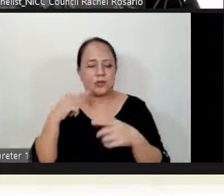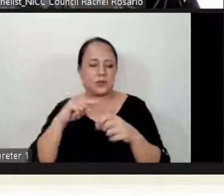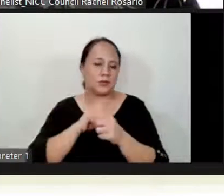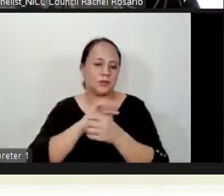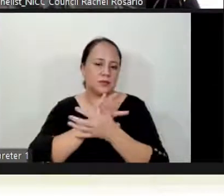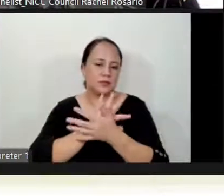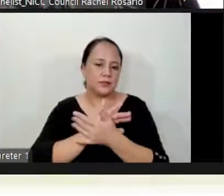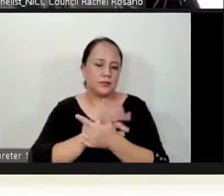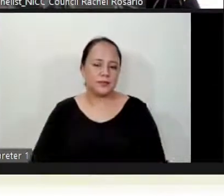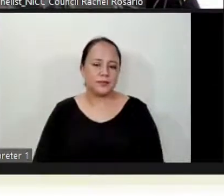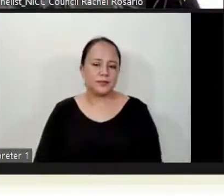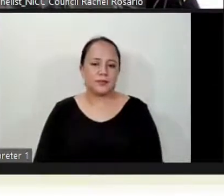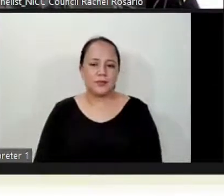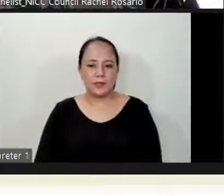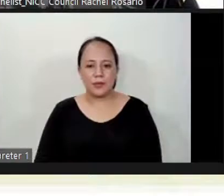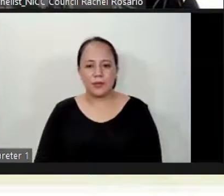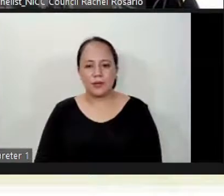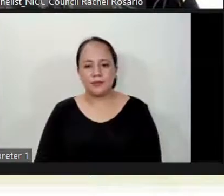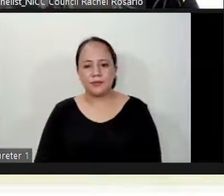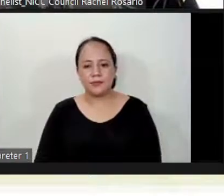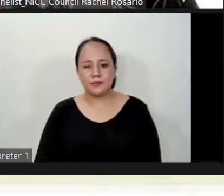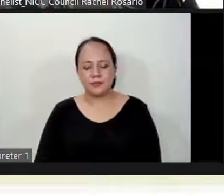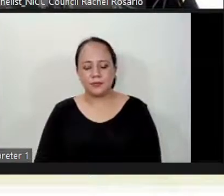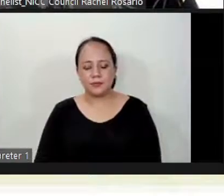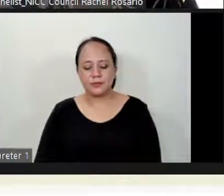pandemic. However,